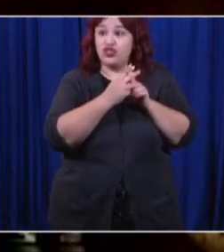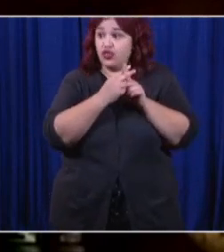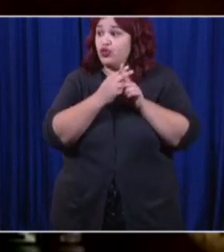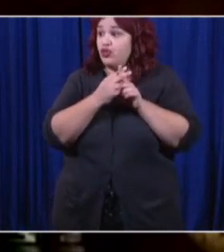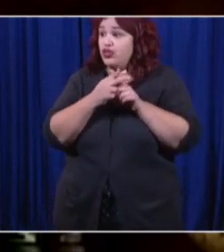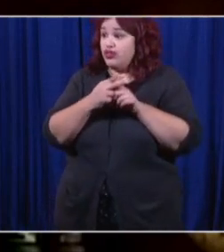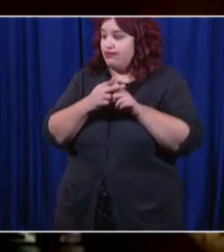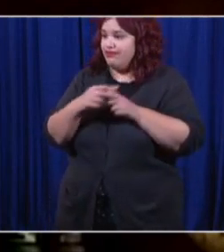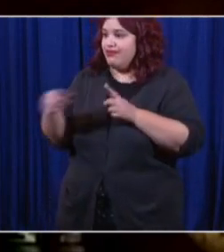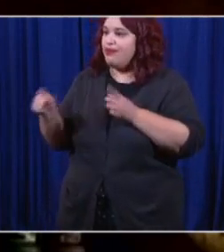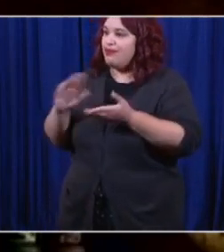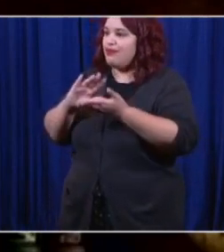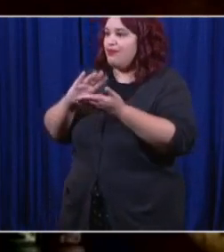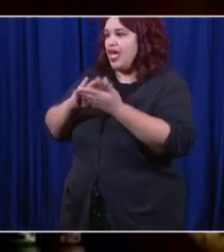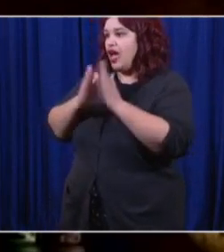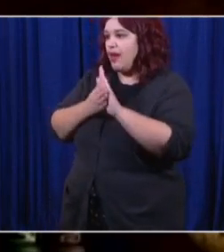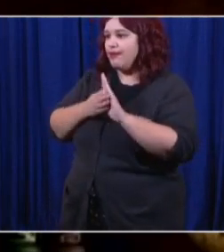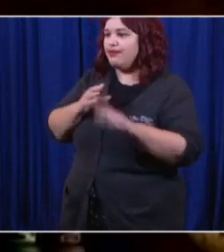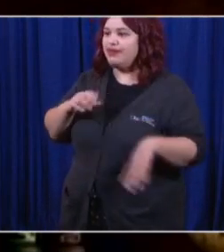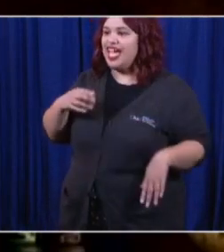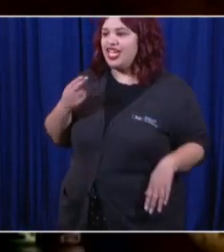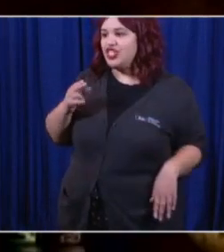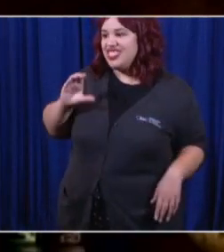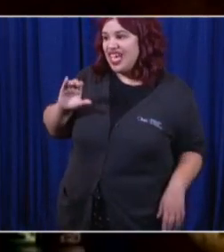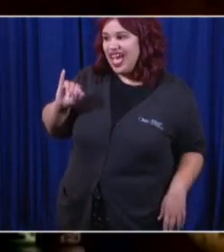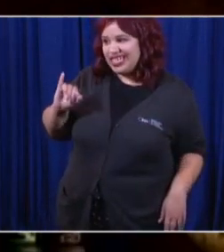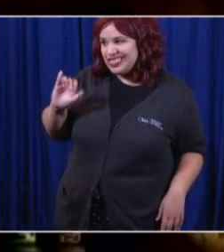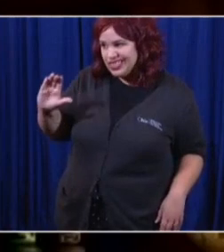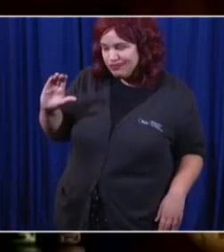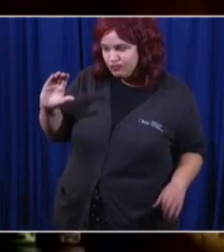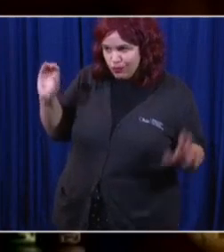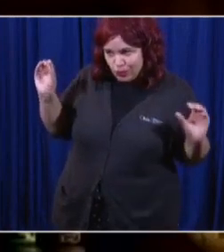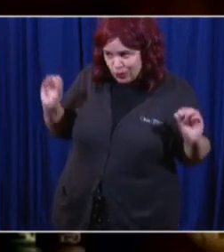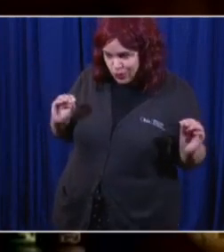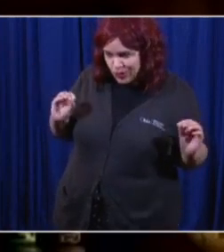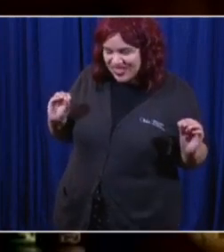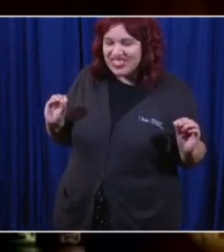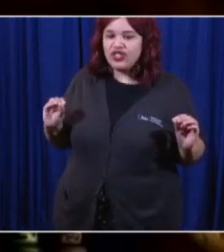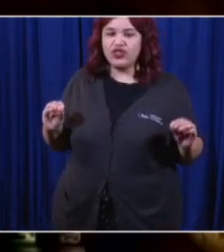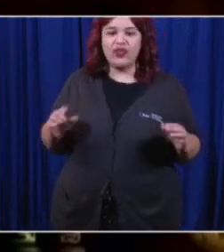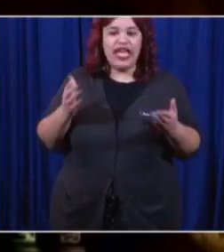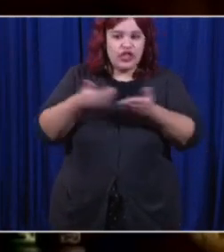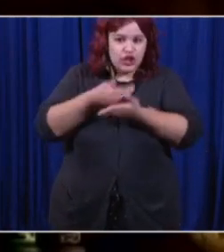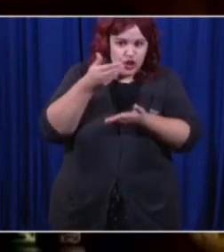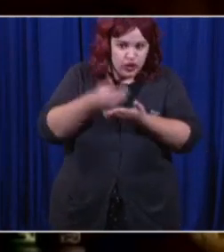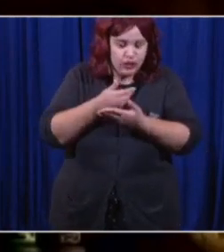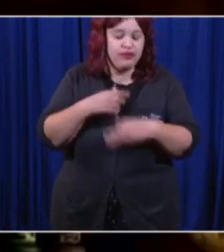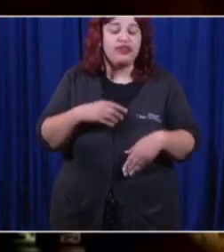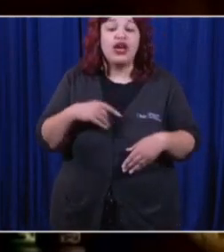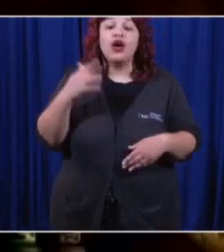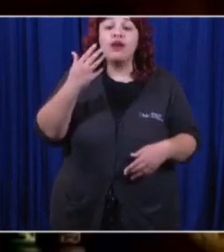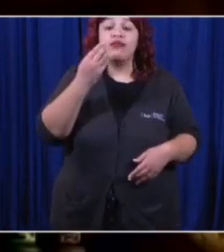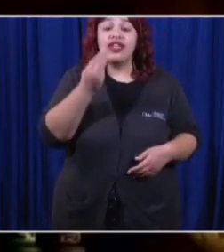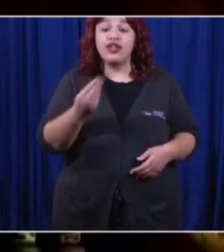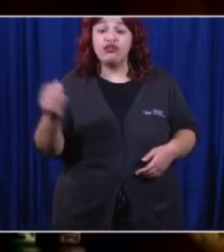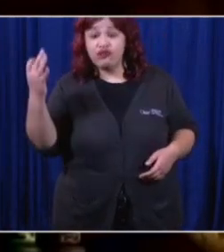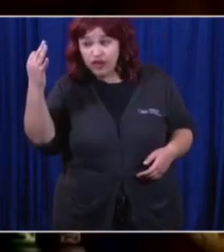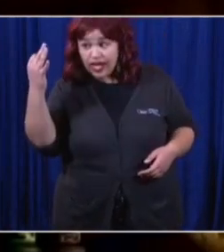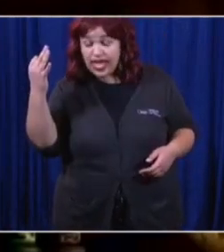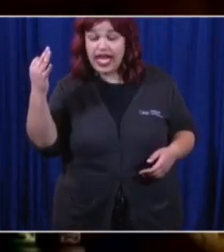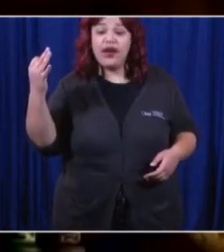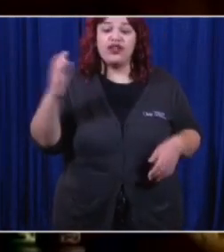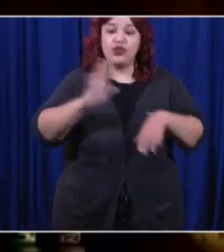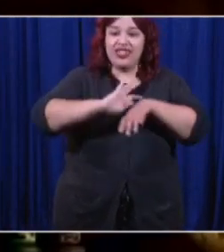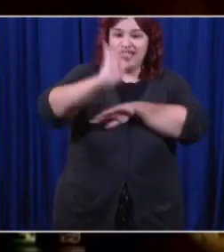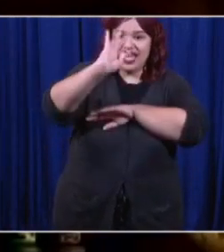that is a relatively new phenomenon in the past month. We do 9 a.m. regional surge calls Monday through Friday. We'll make sure to emphasize